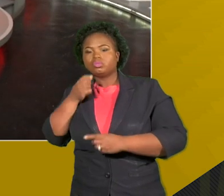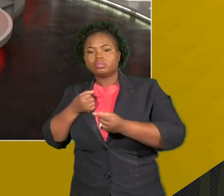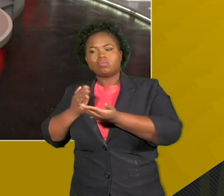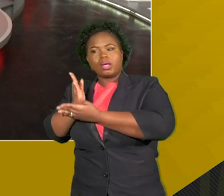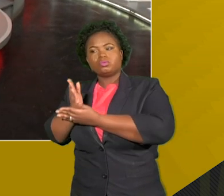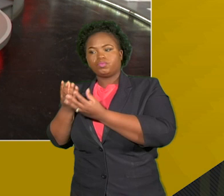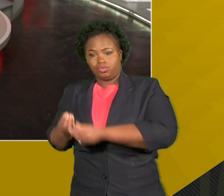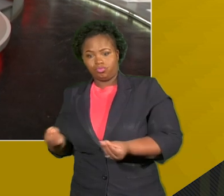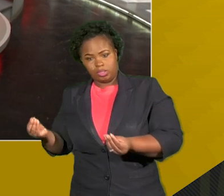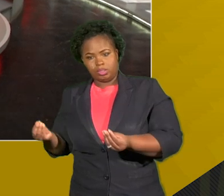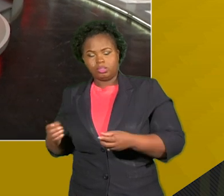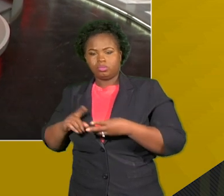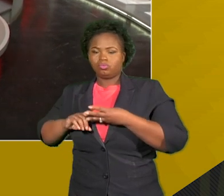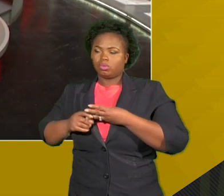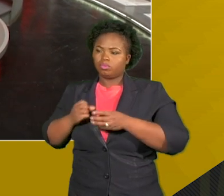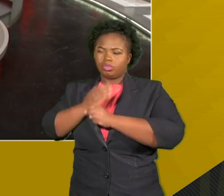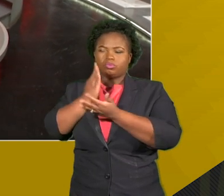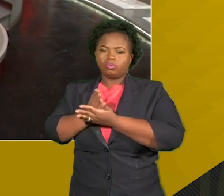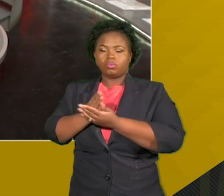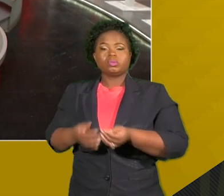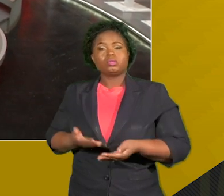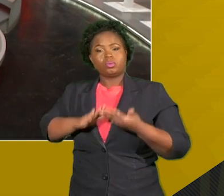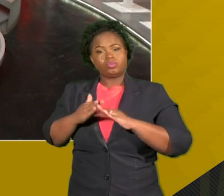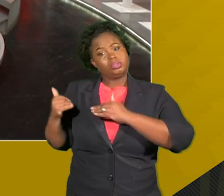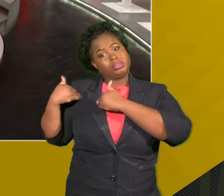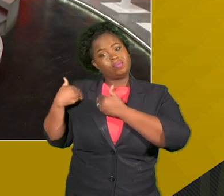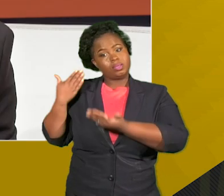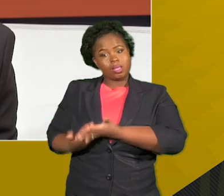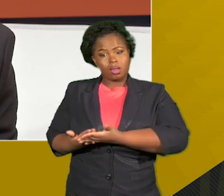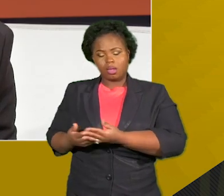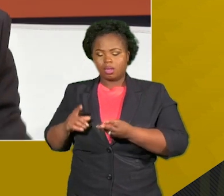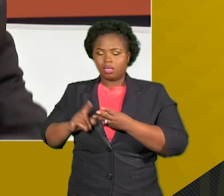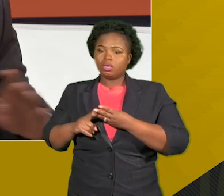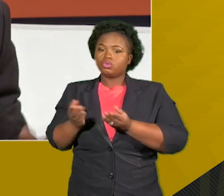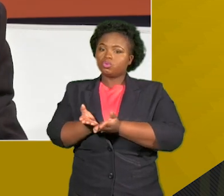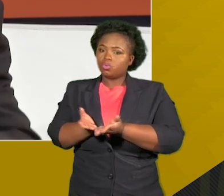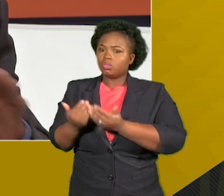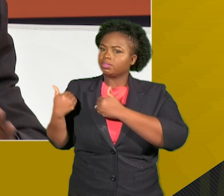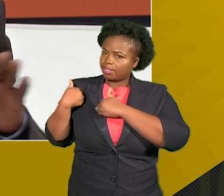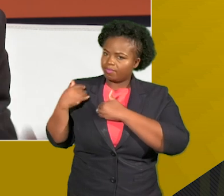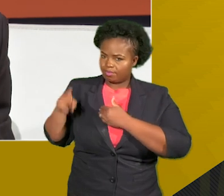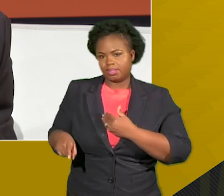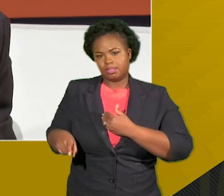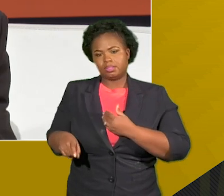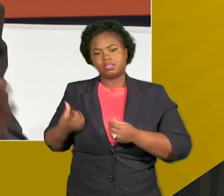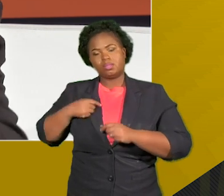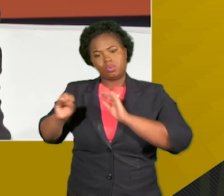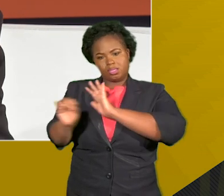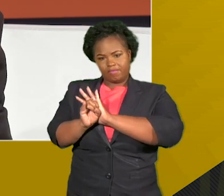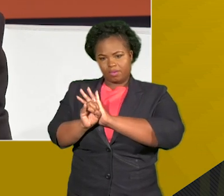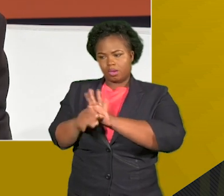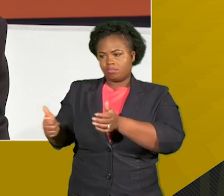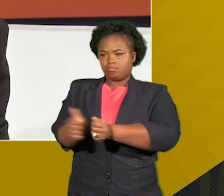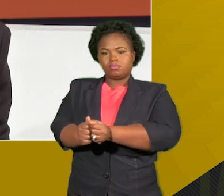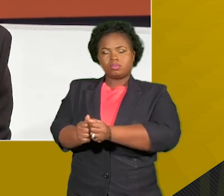ground, ensuring that there's safety within communities. There's also safety in schools. So we identify and work